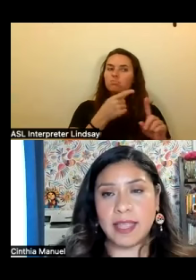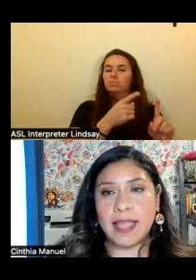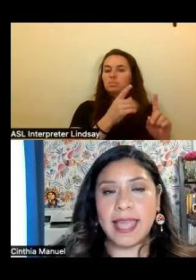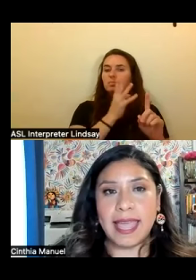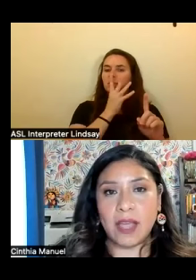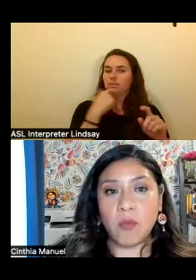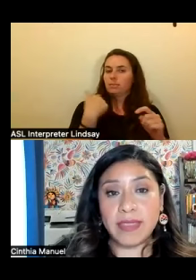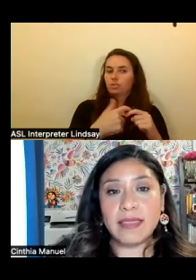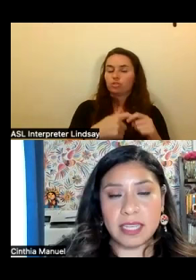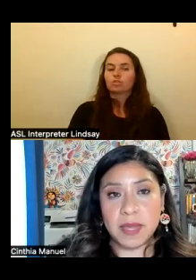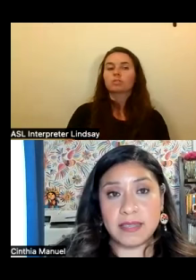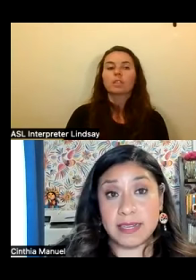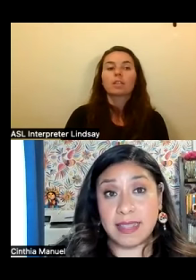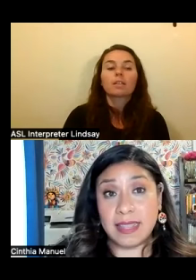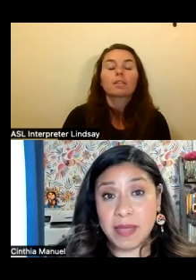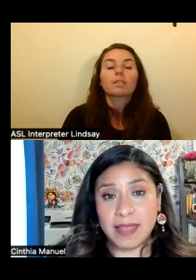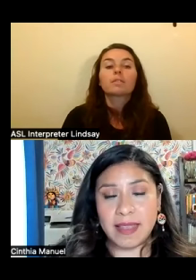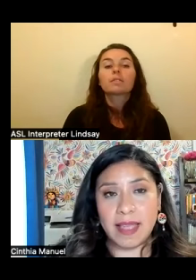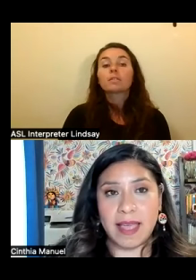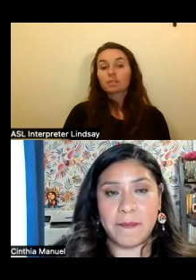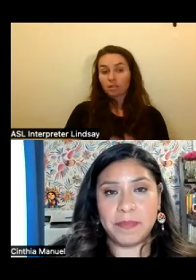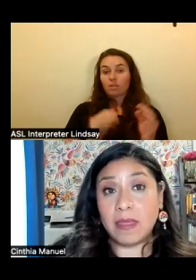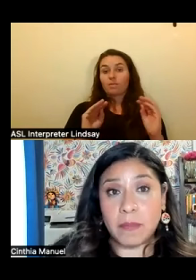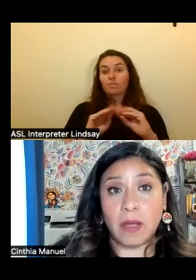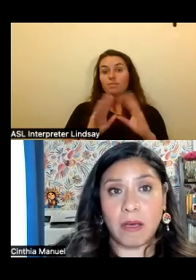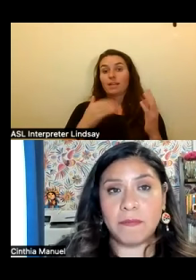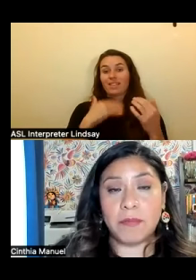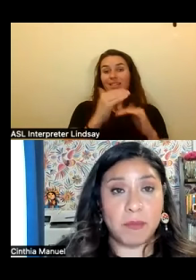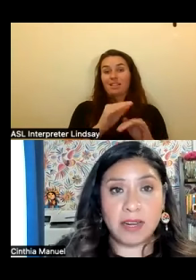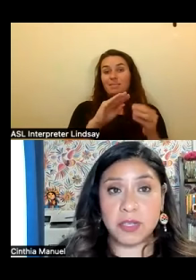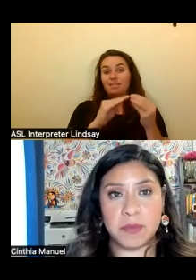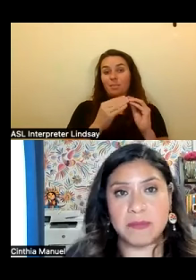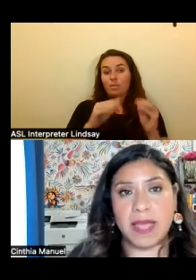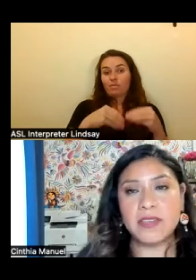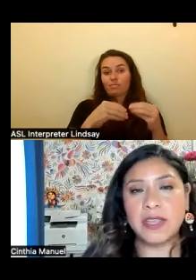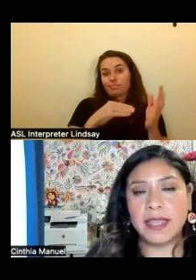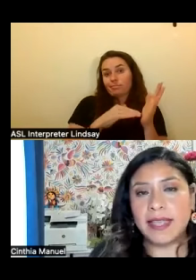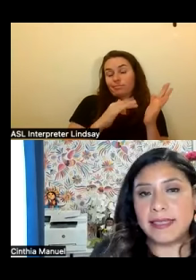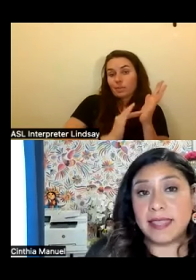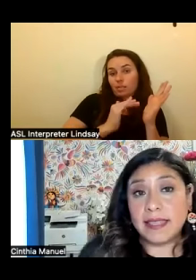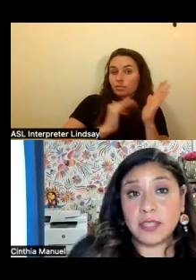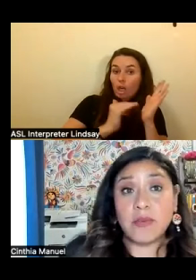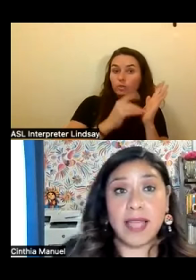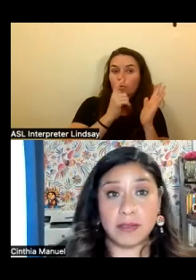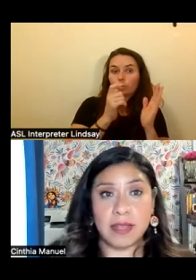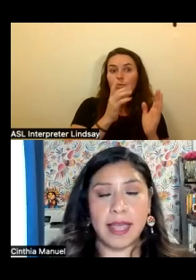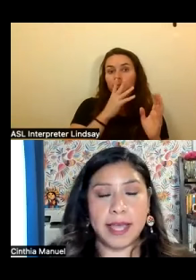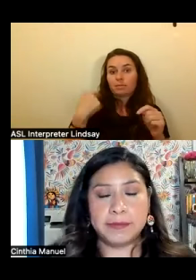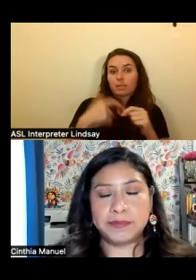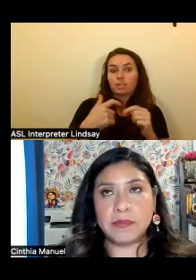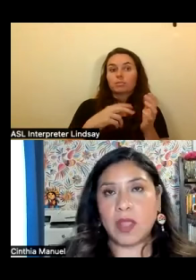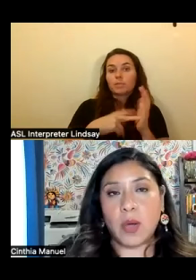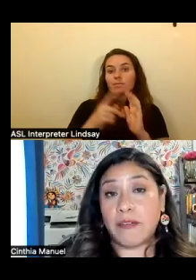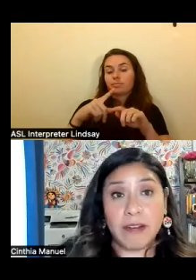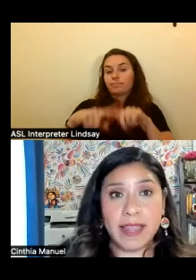Spanish. And what that does, because there's a limited number of providers who speak Spanish, then they tend to rely